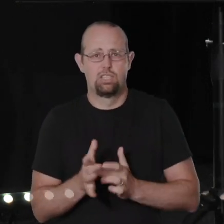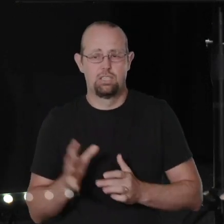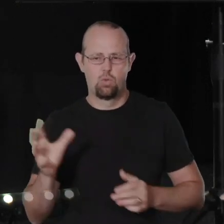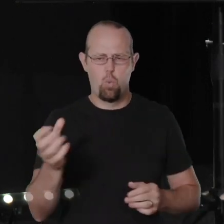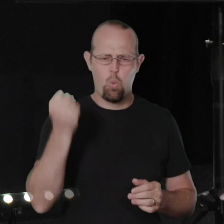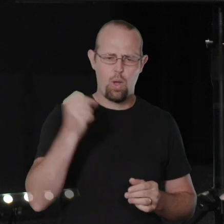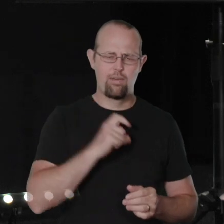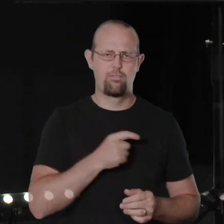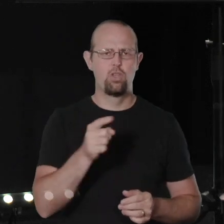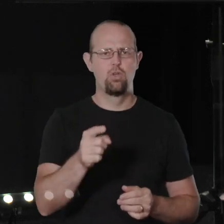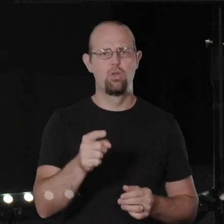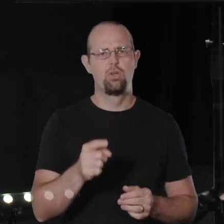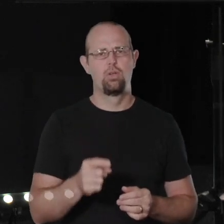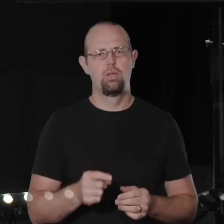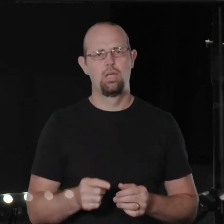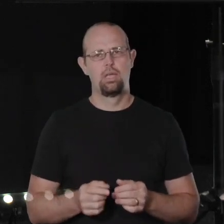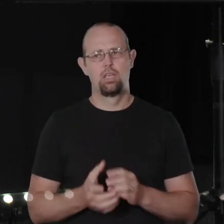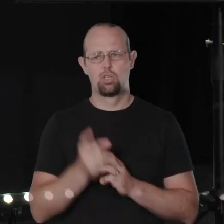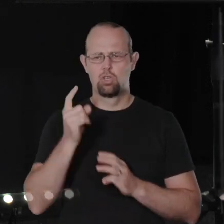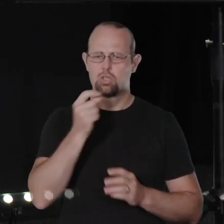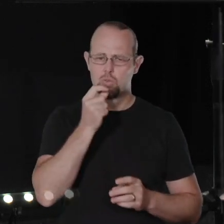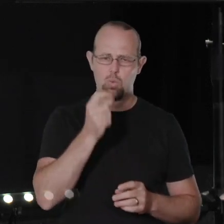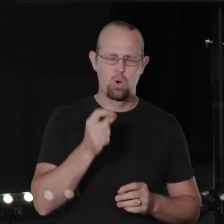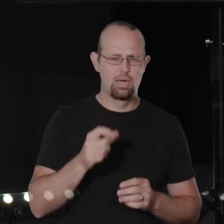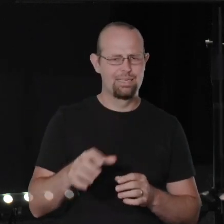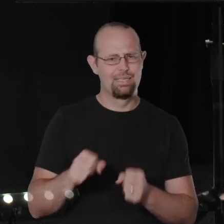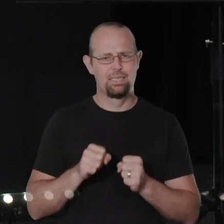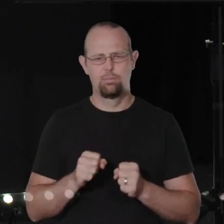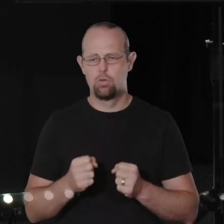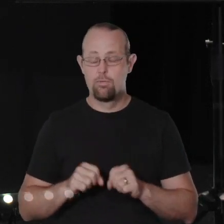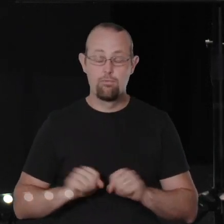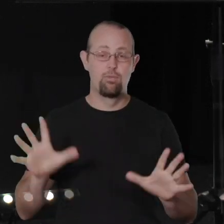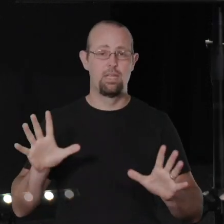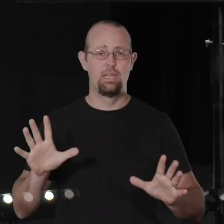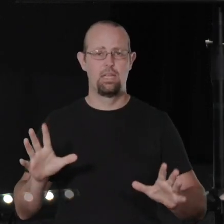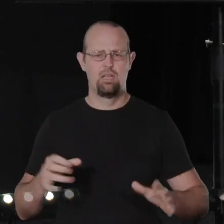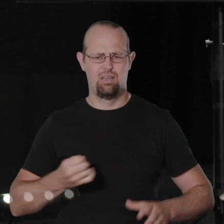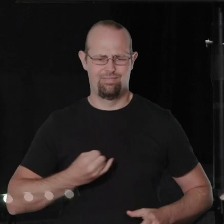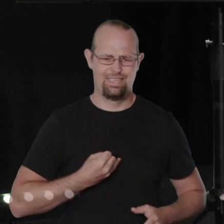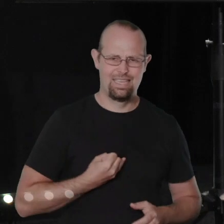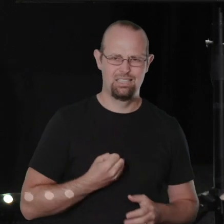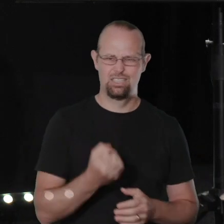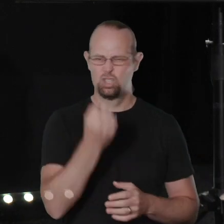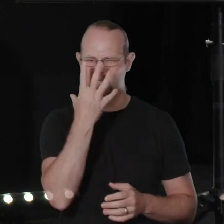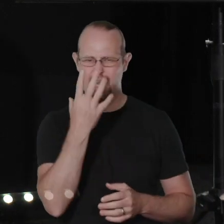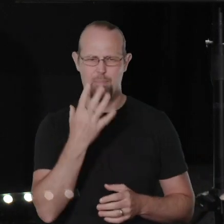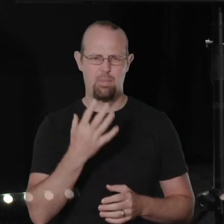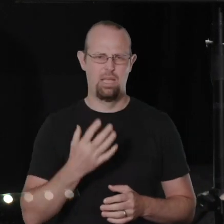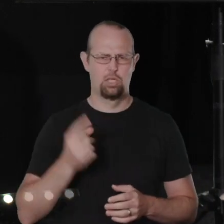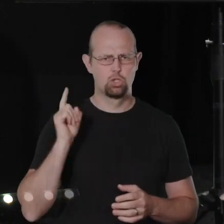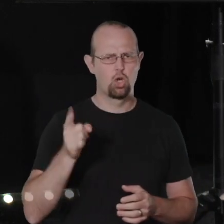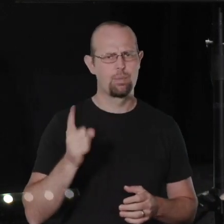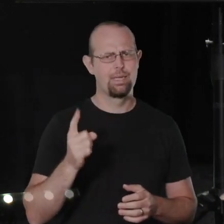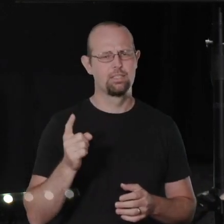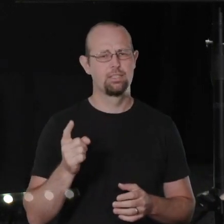word keeps you free from guilt, from shame, and from condemnation. We used to have a phrase when I